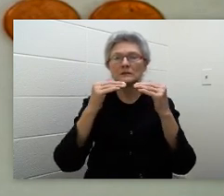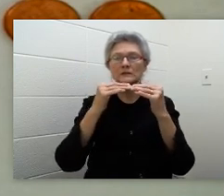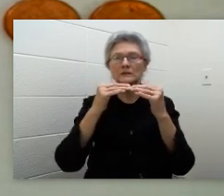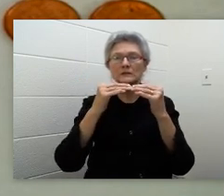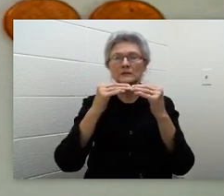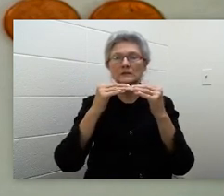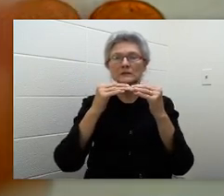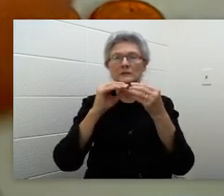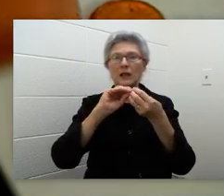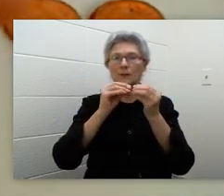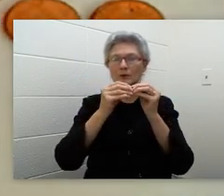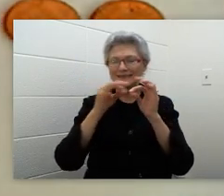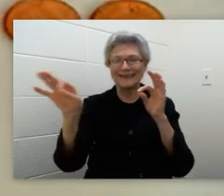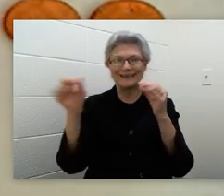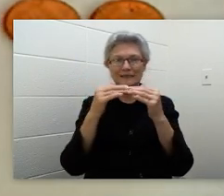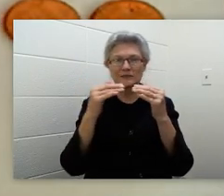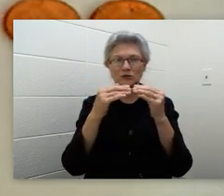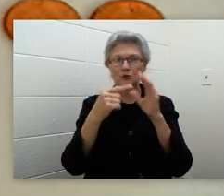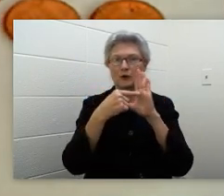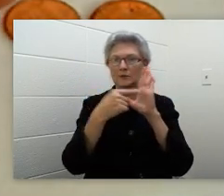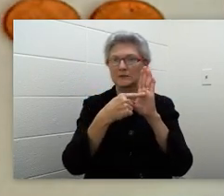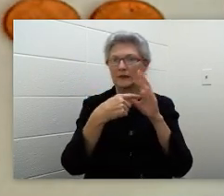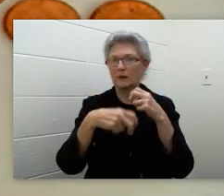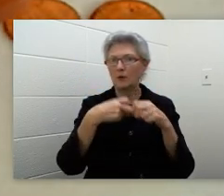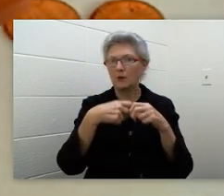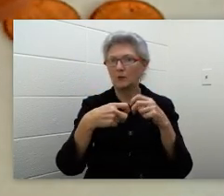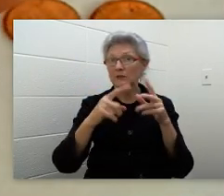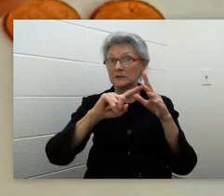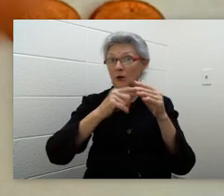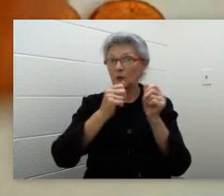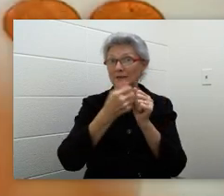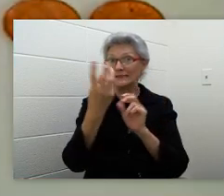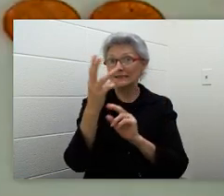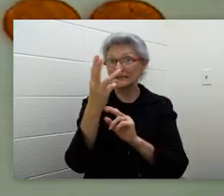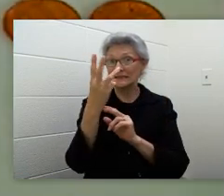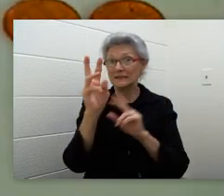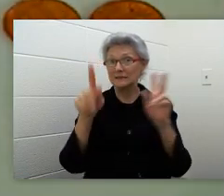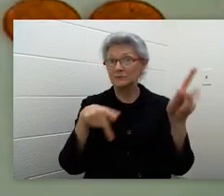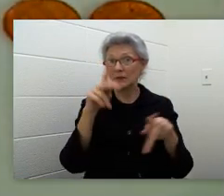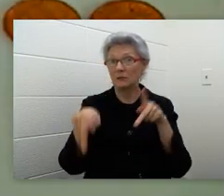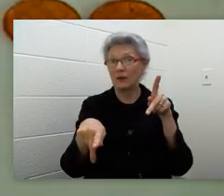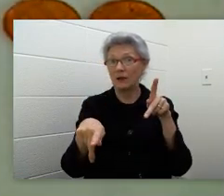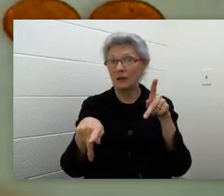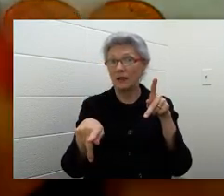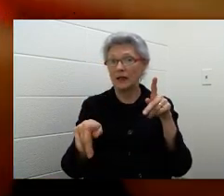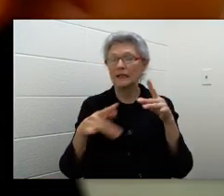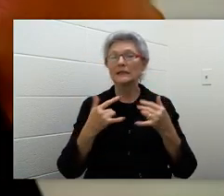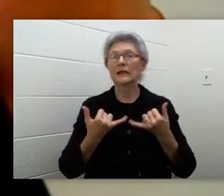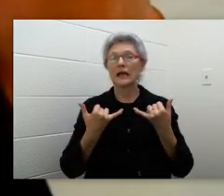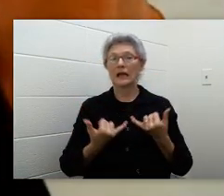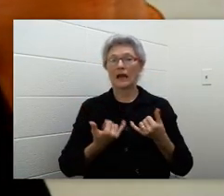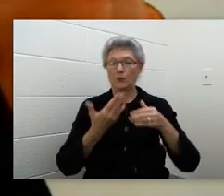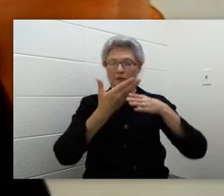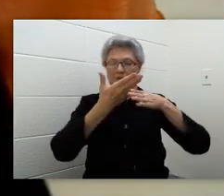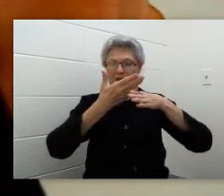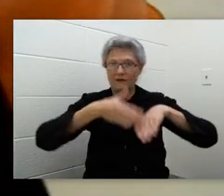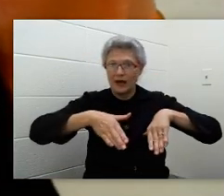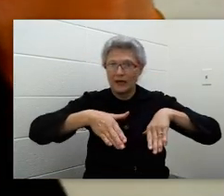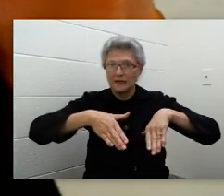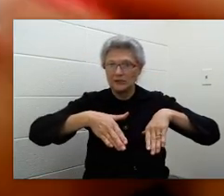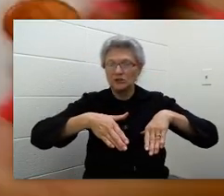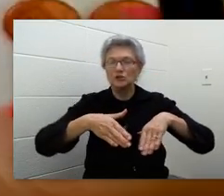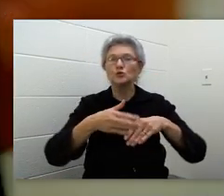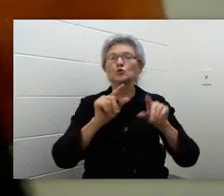this problem. We started out with 16 people. And today we divided them